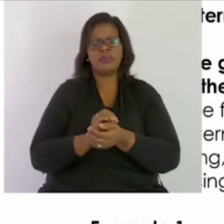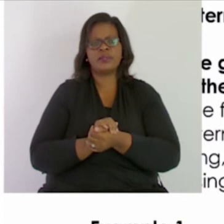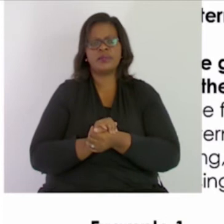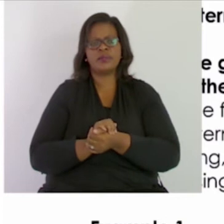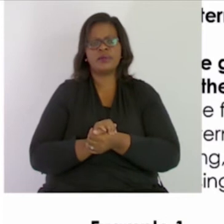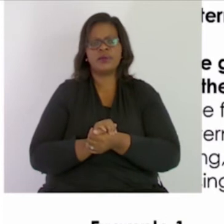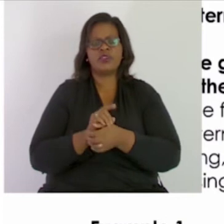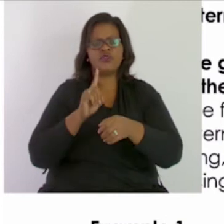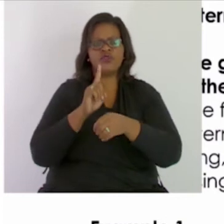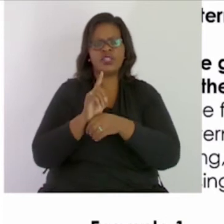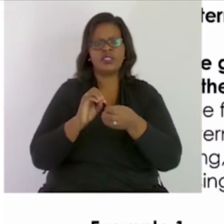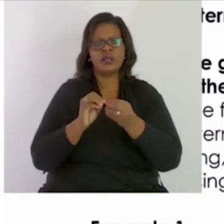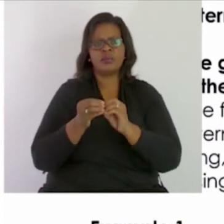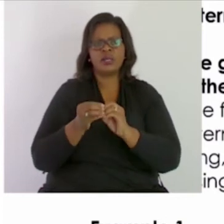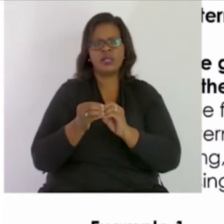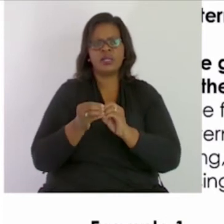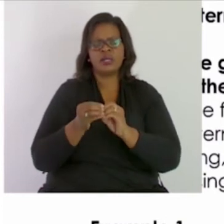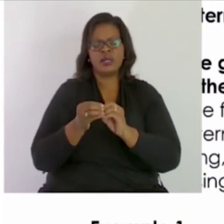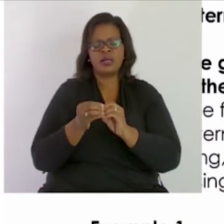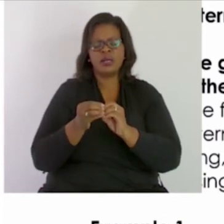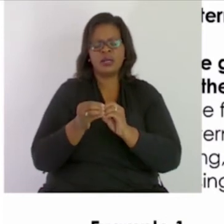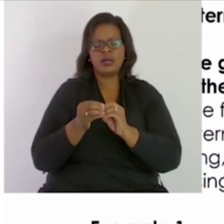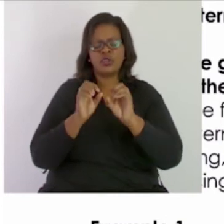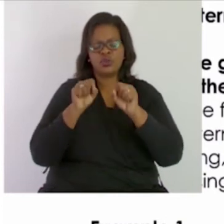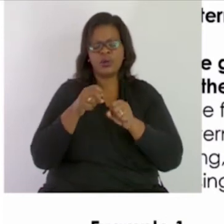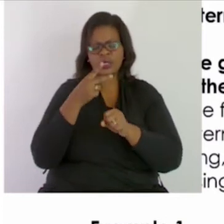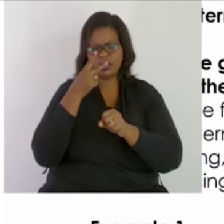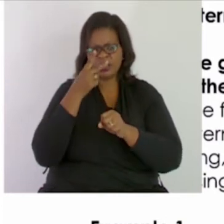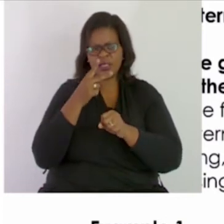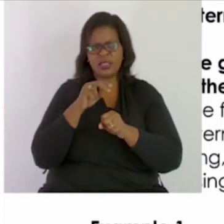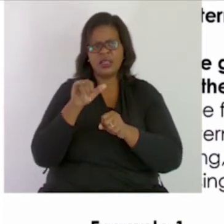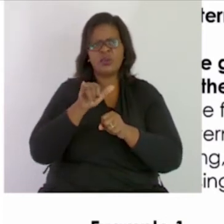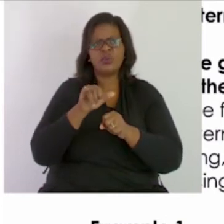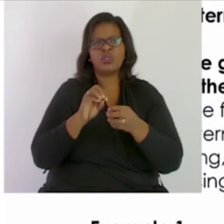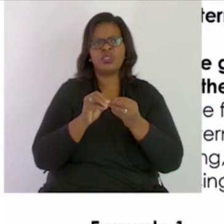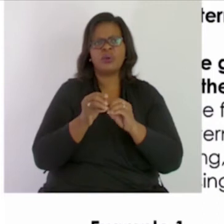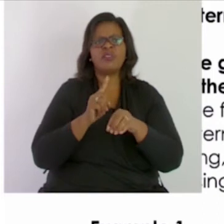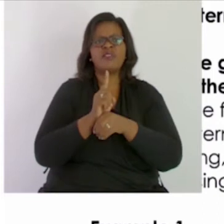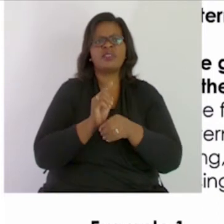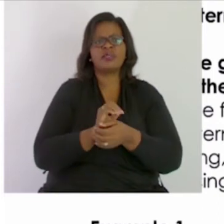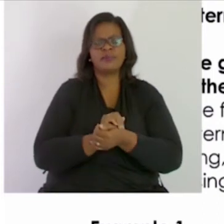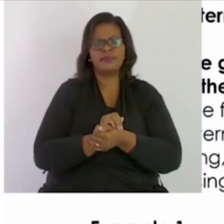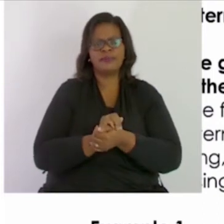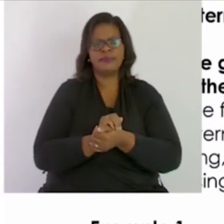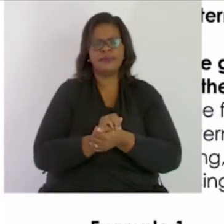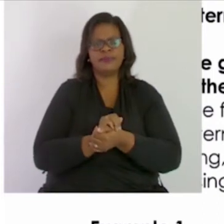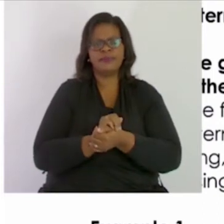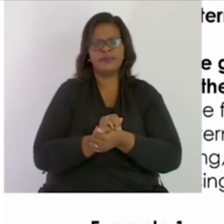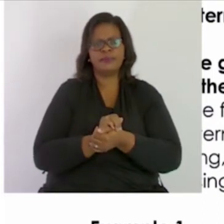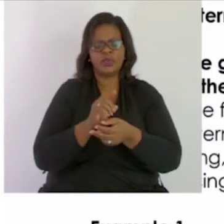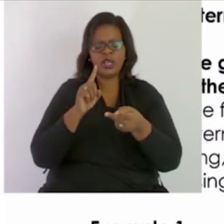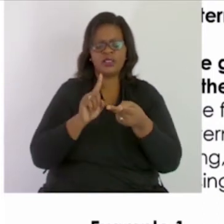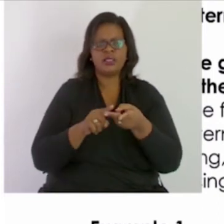The first one, you are supposed to identify the first term or the number which is written first. Then you are supposed to